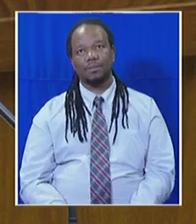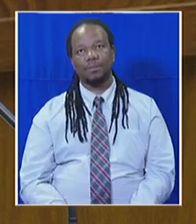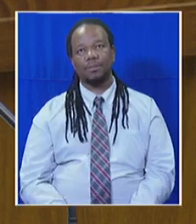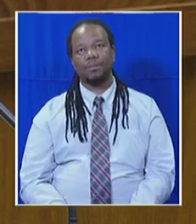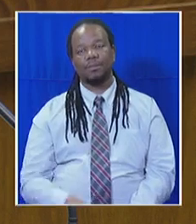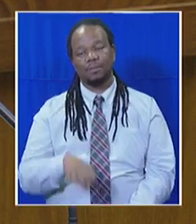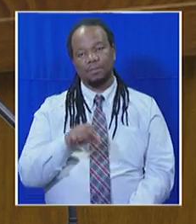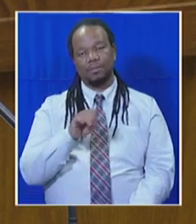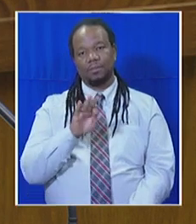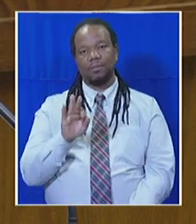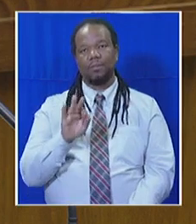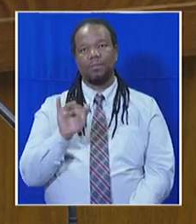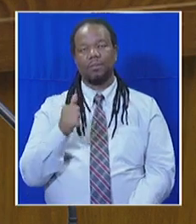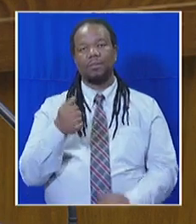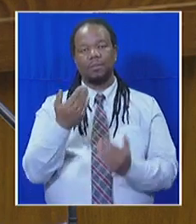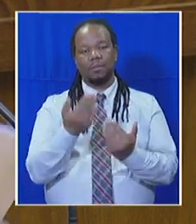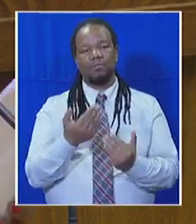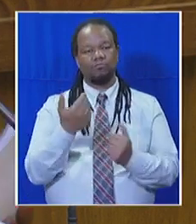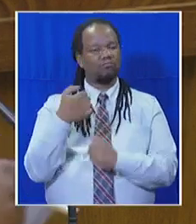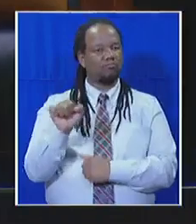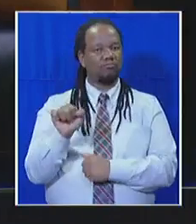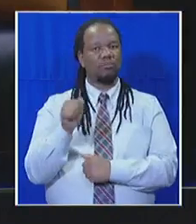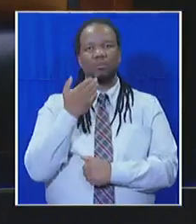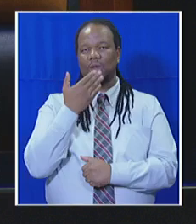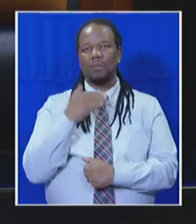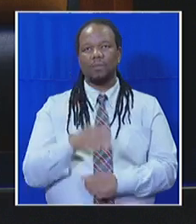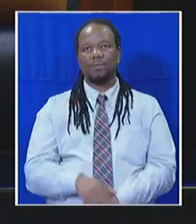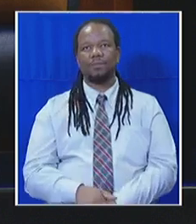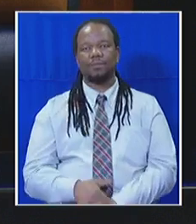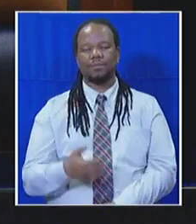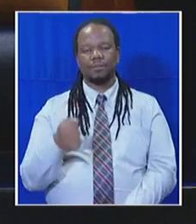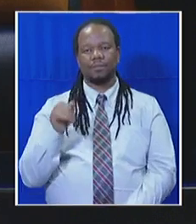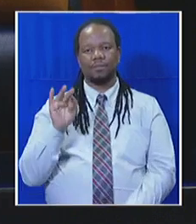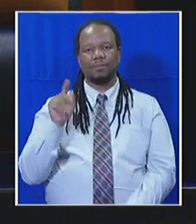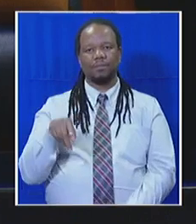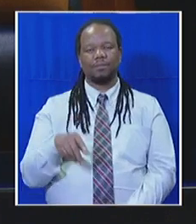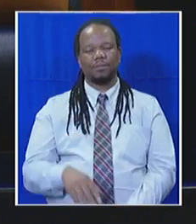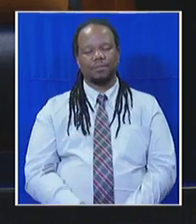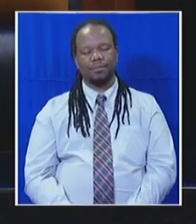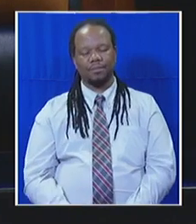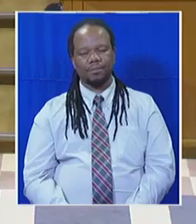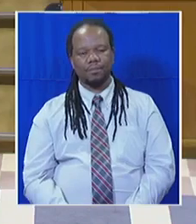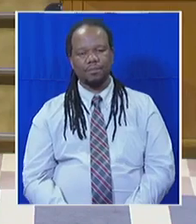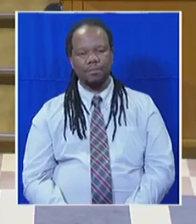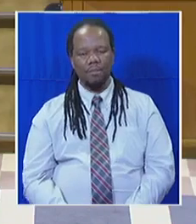EFF rejects the budget. Thank you. The IFP.